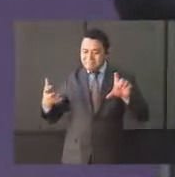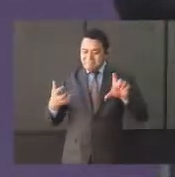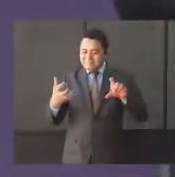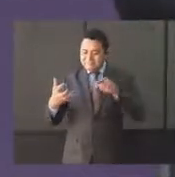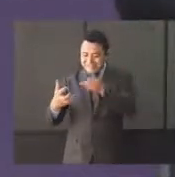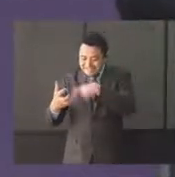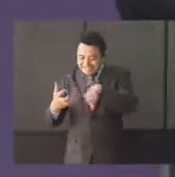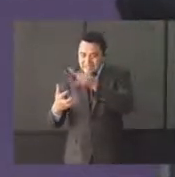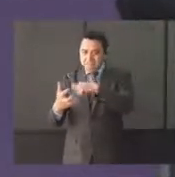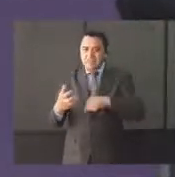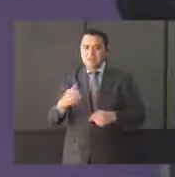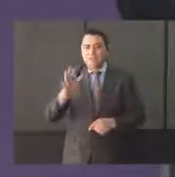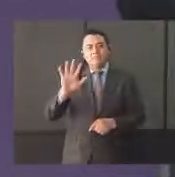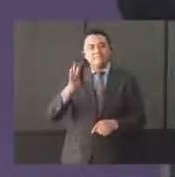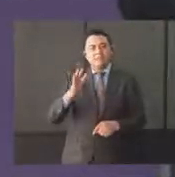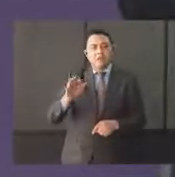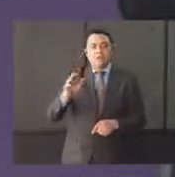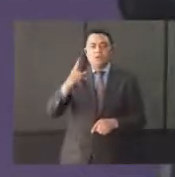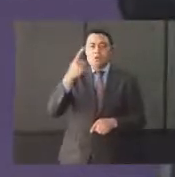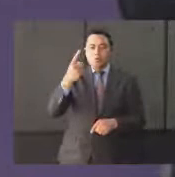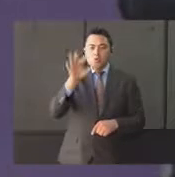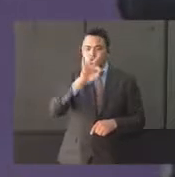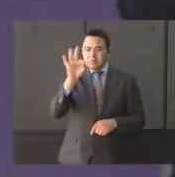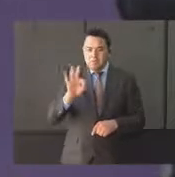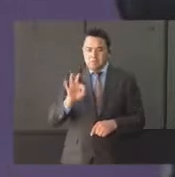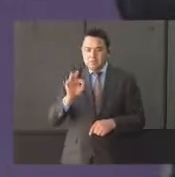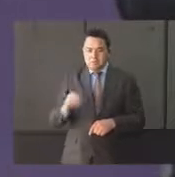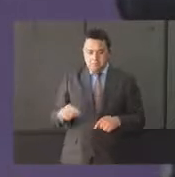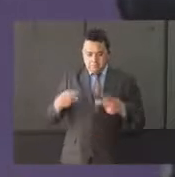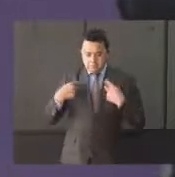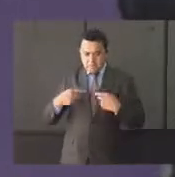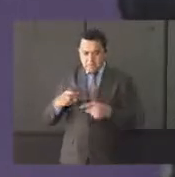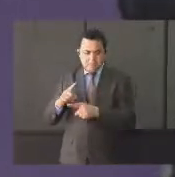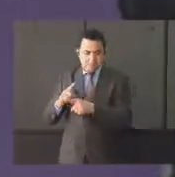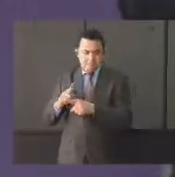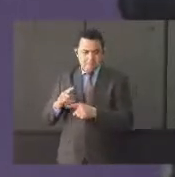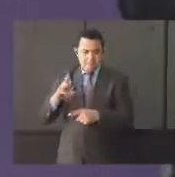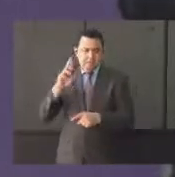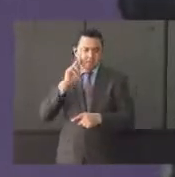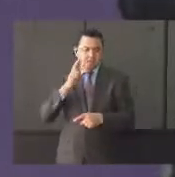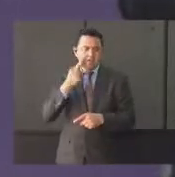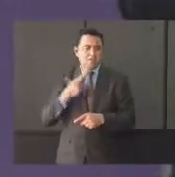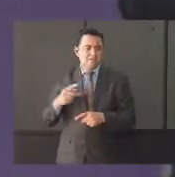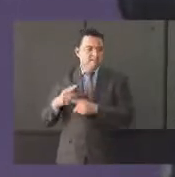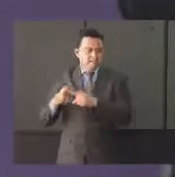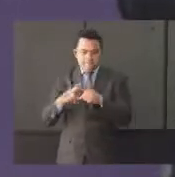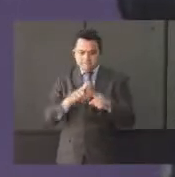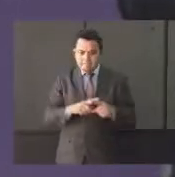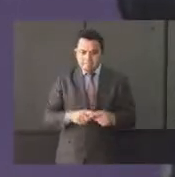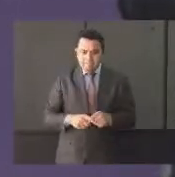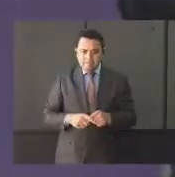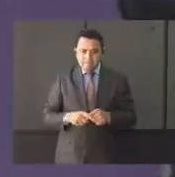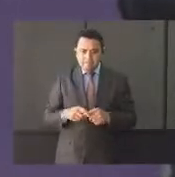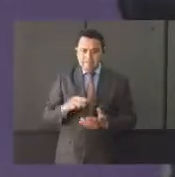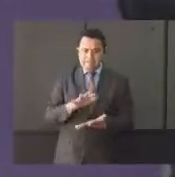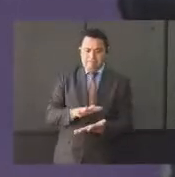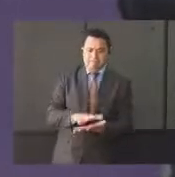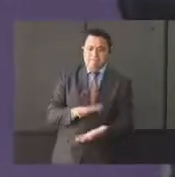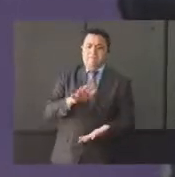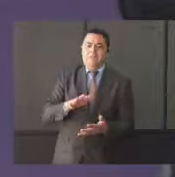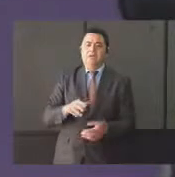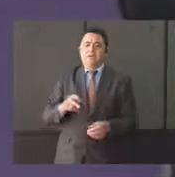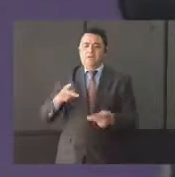than 1% of the transit through the country, but also because of the diversity. We still